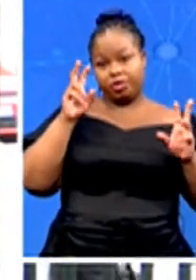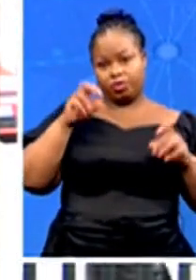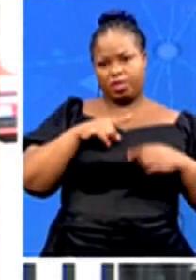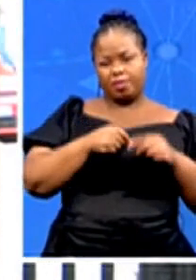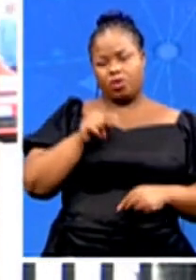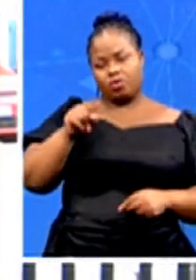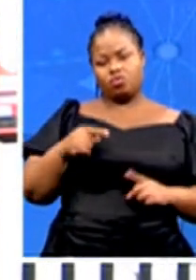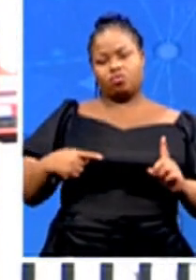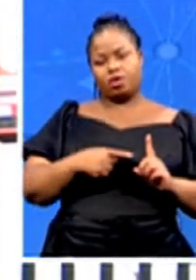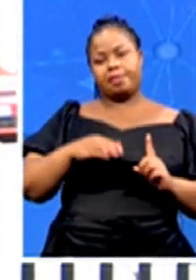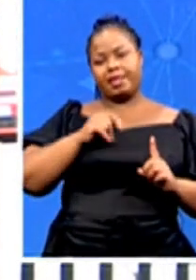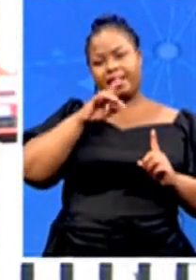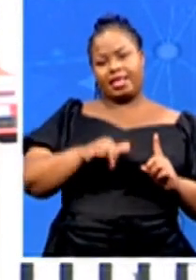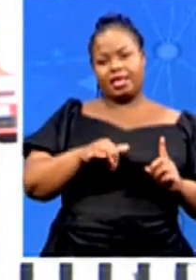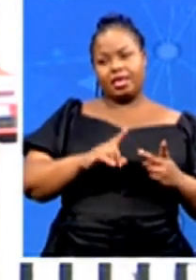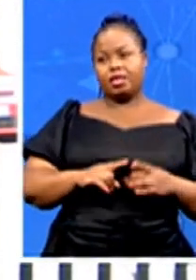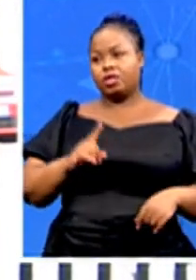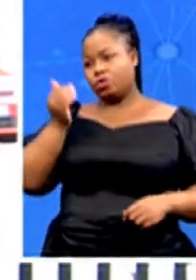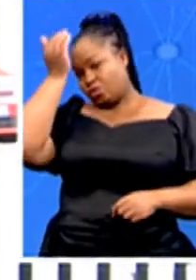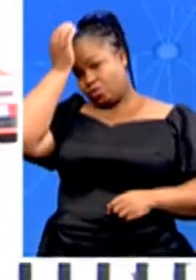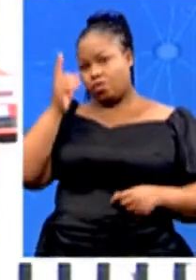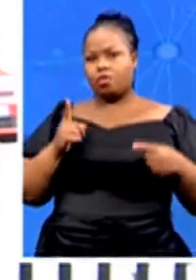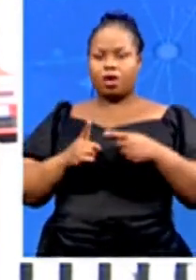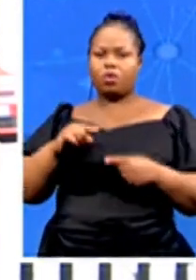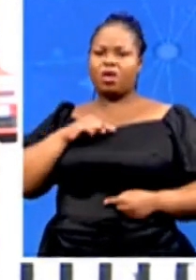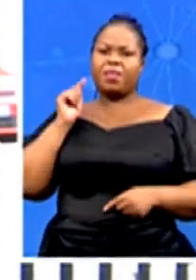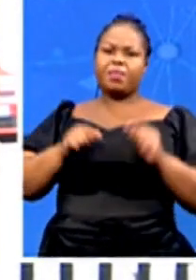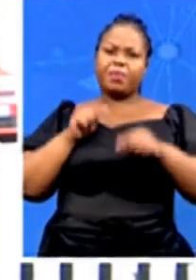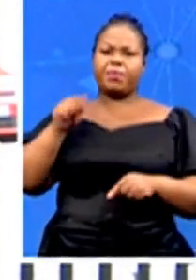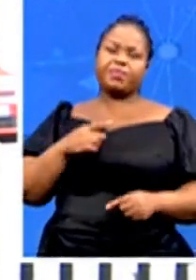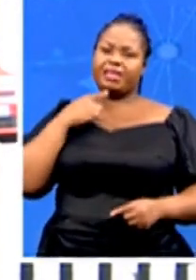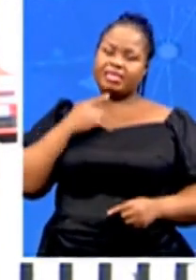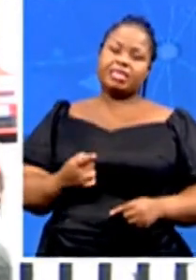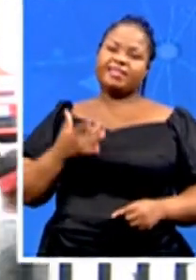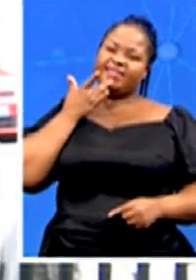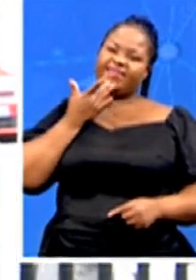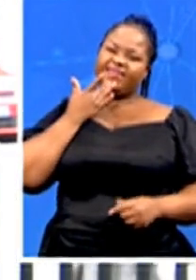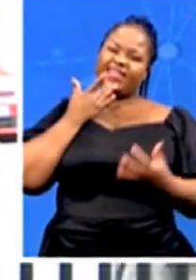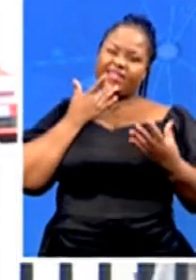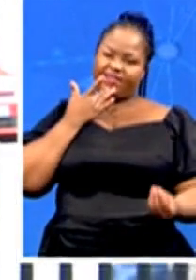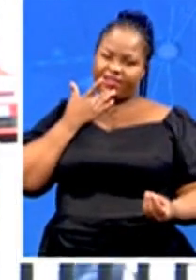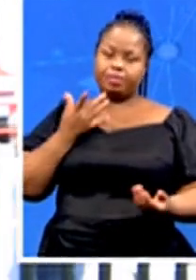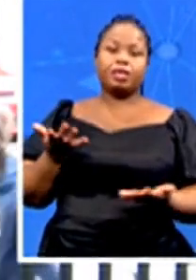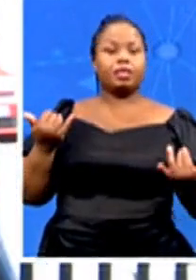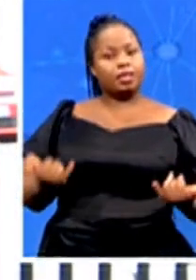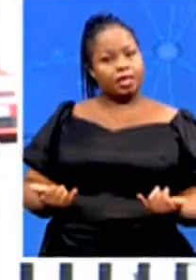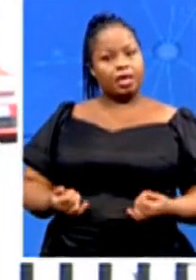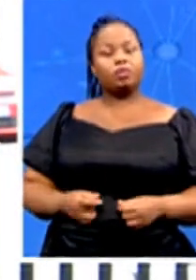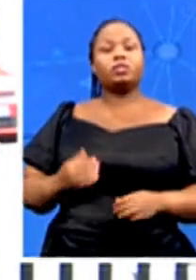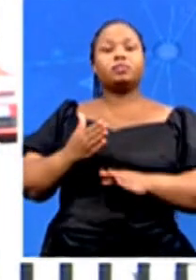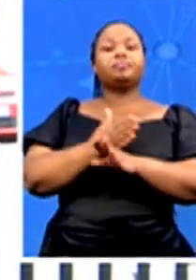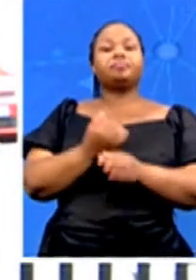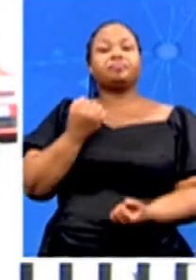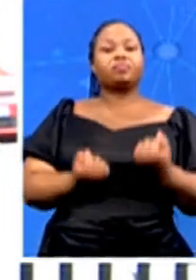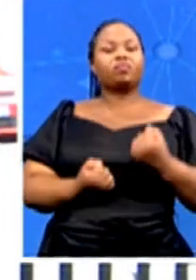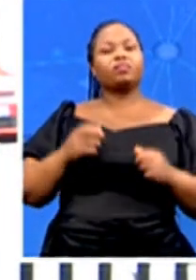President Jacob Zuma, of course, accusing him of bias. And so as a result, these pre-trial matters relating to